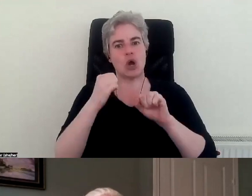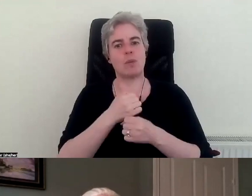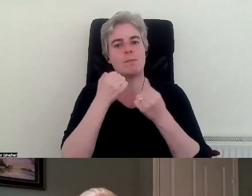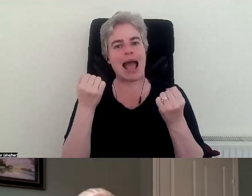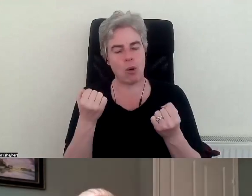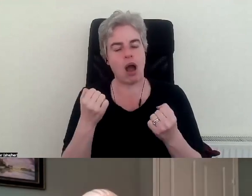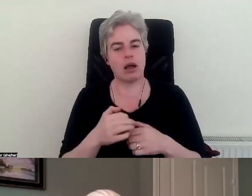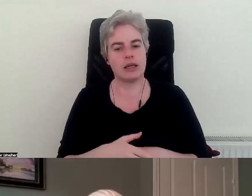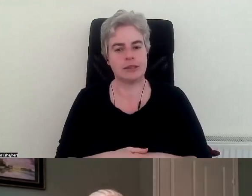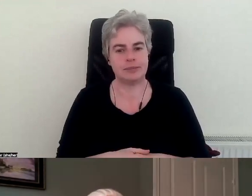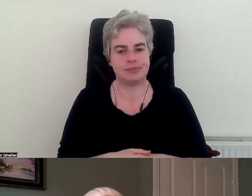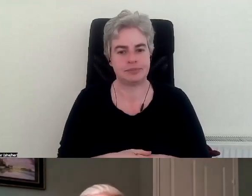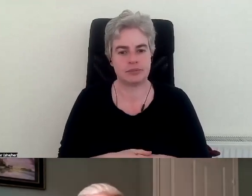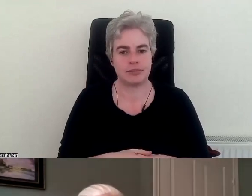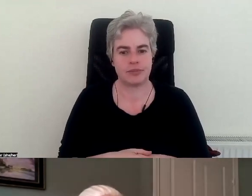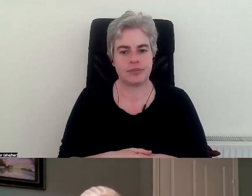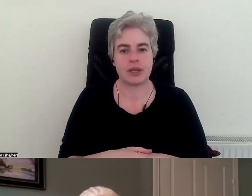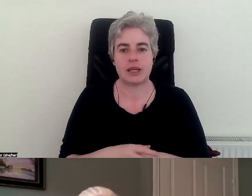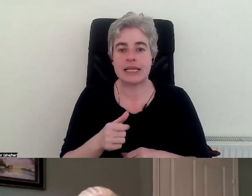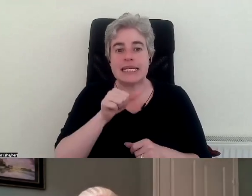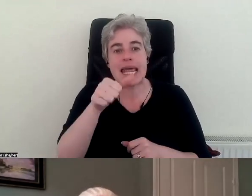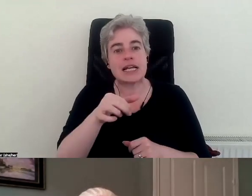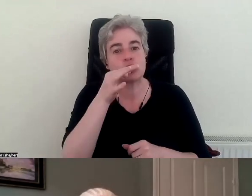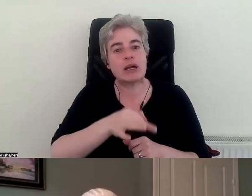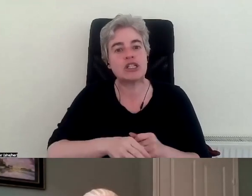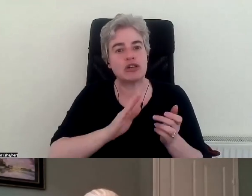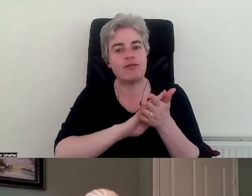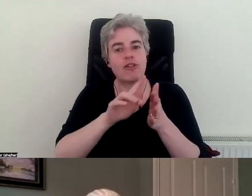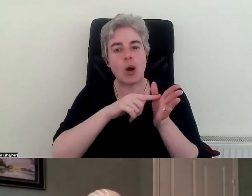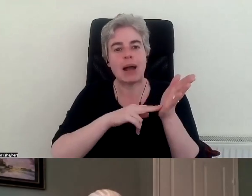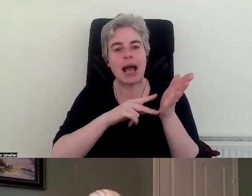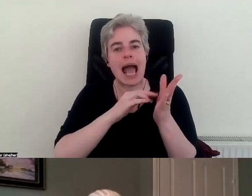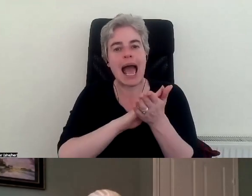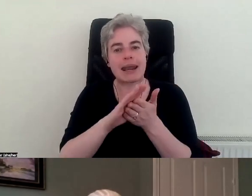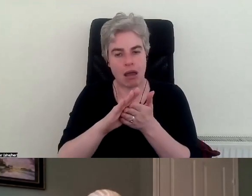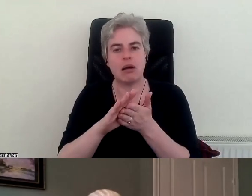Thank you. Hannah, you've got your hand up.